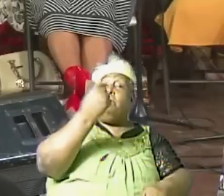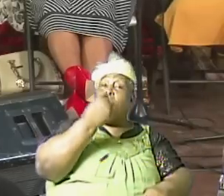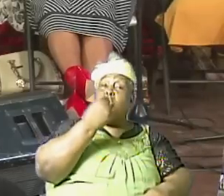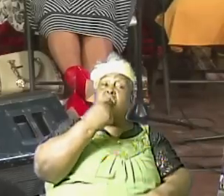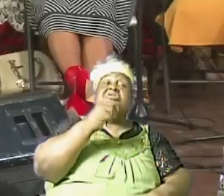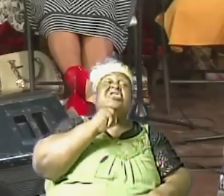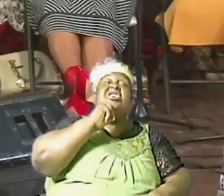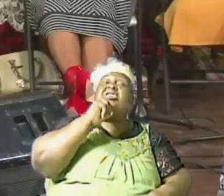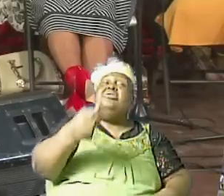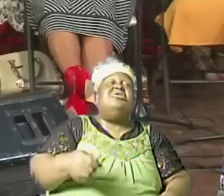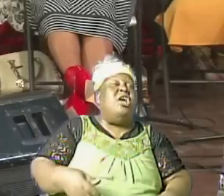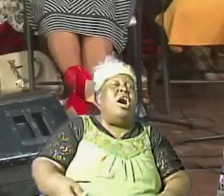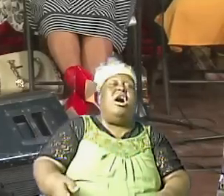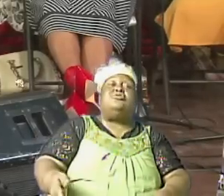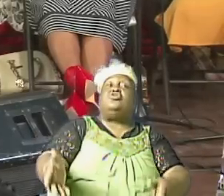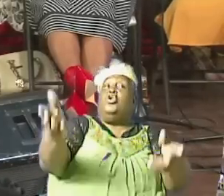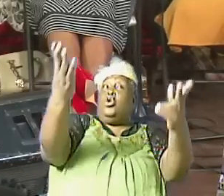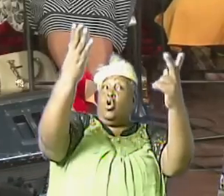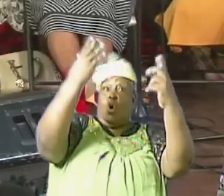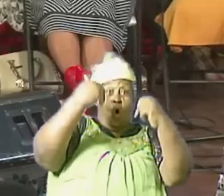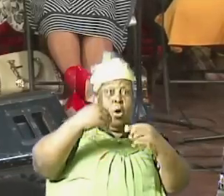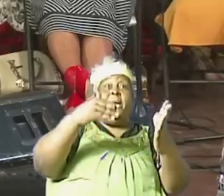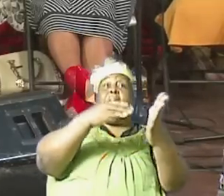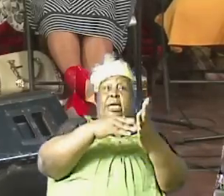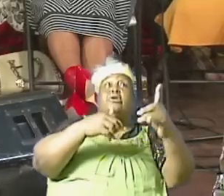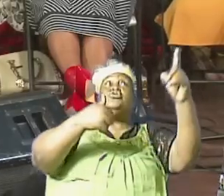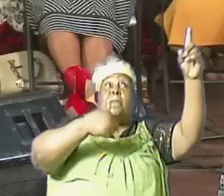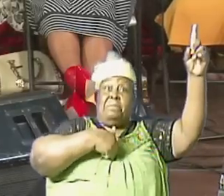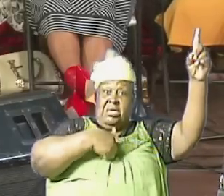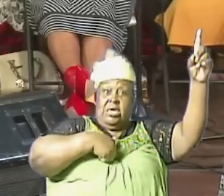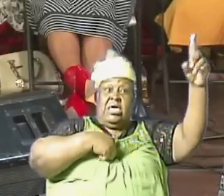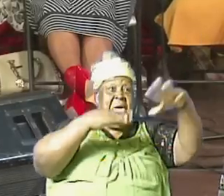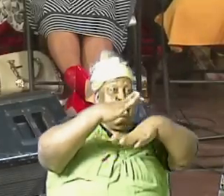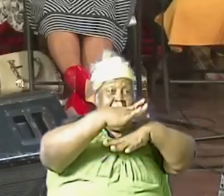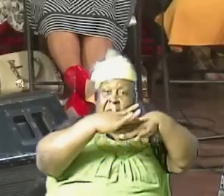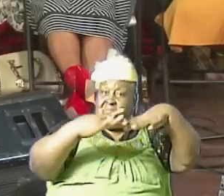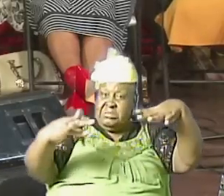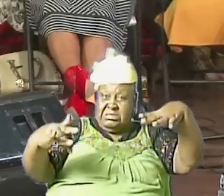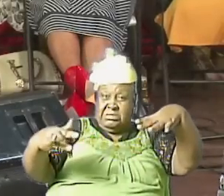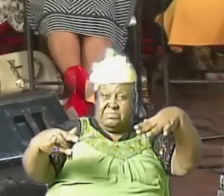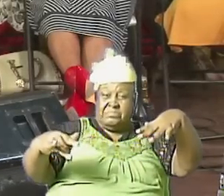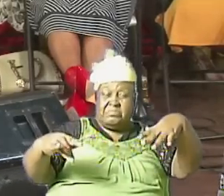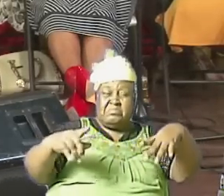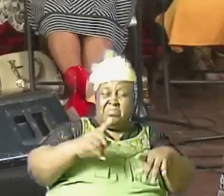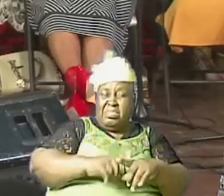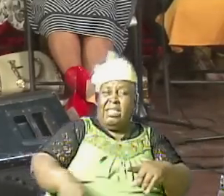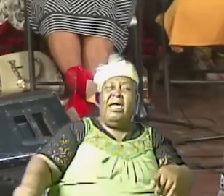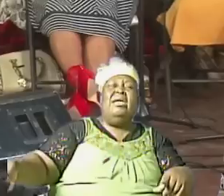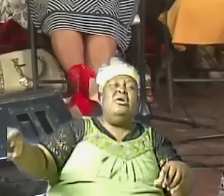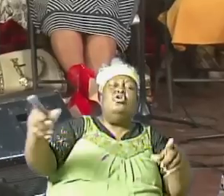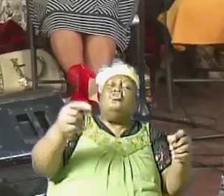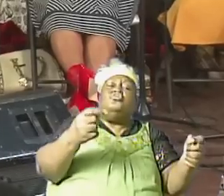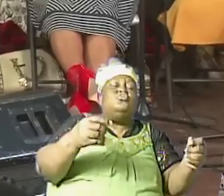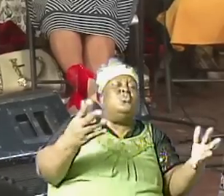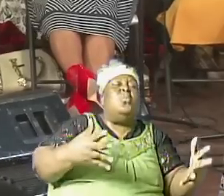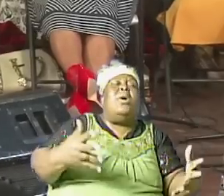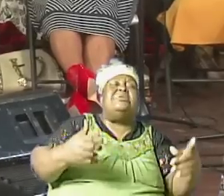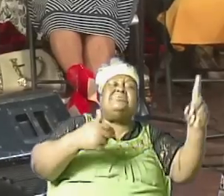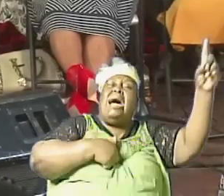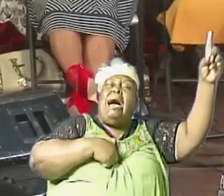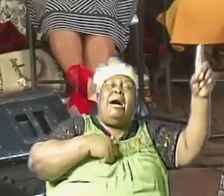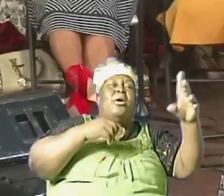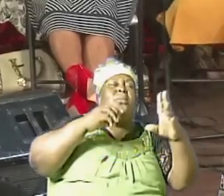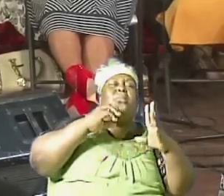mouth. It shall not return unto me void, but it shall